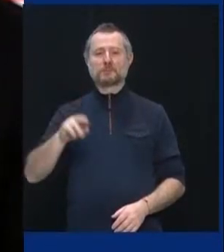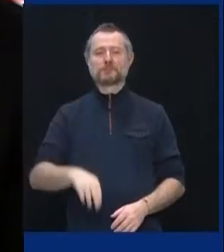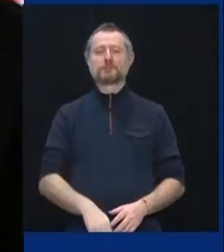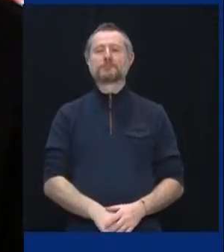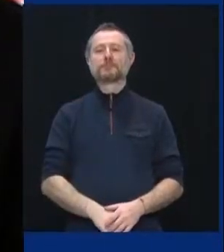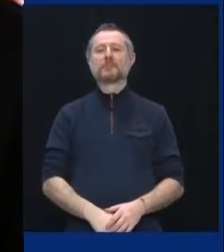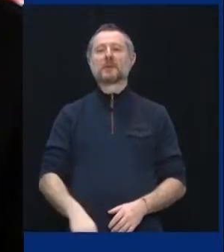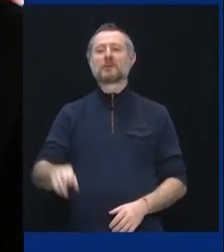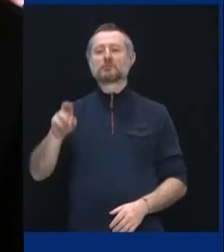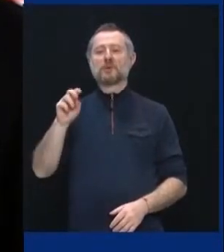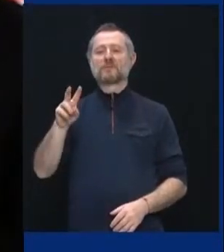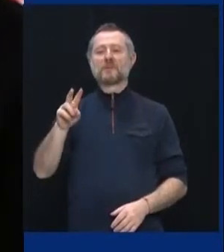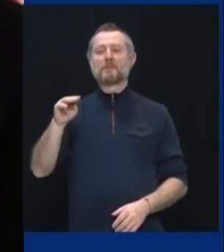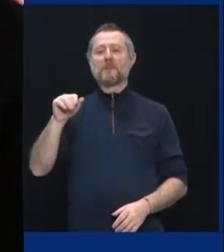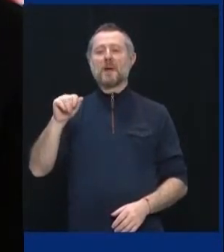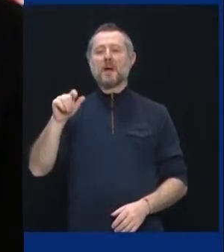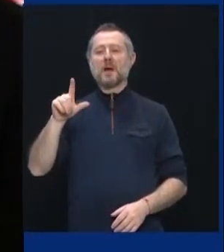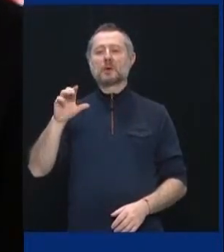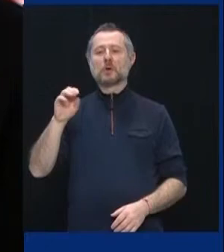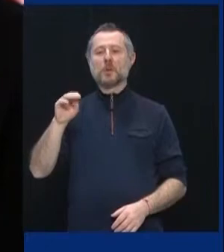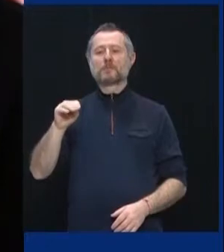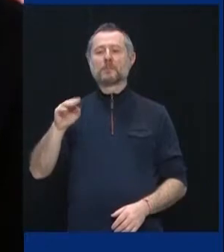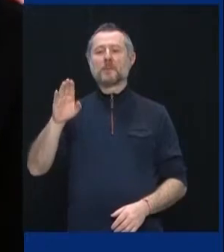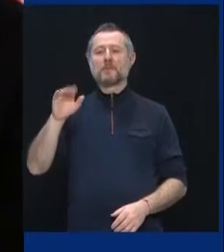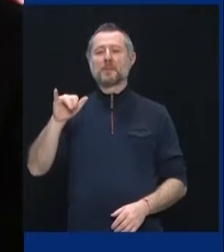Reverend Malcolm Bird.